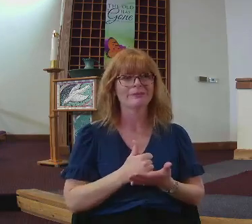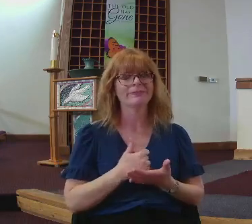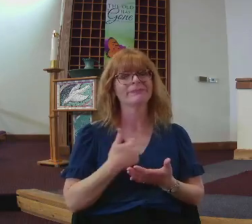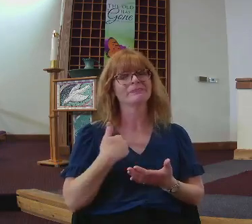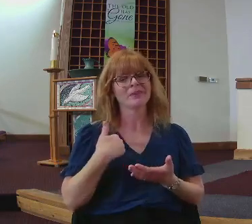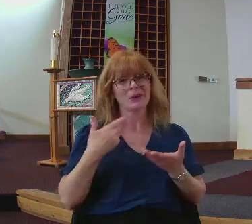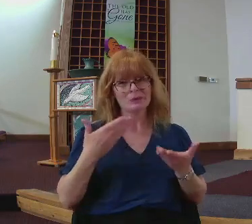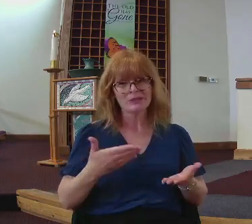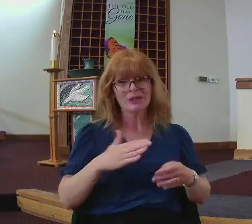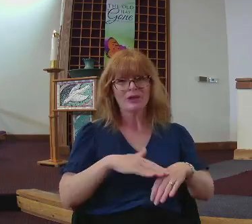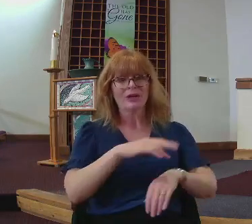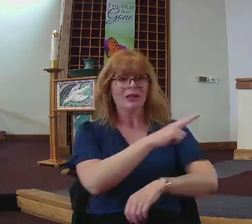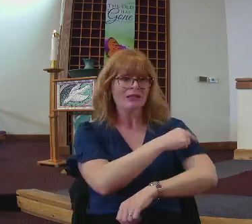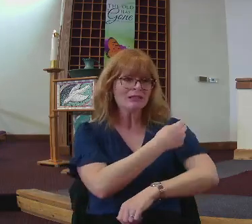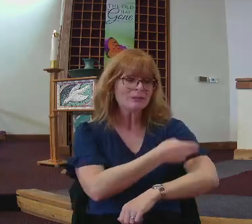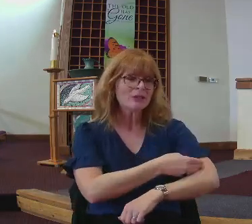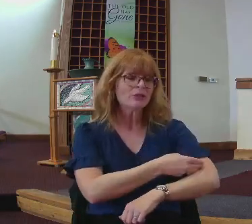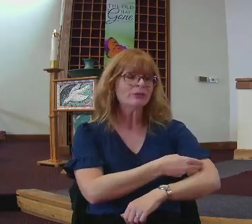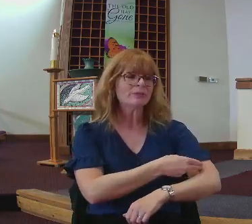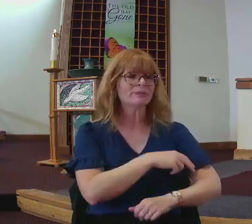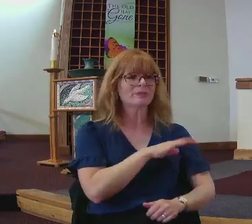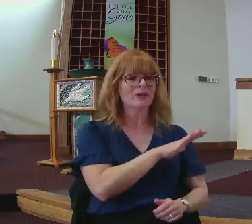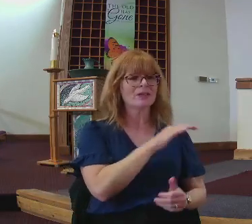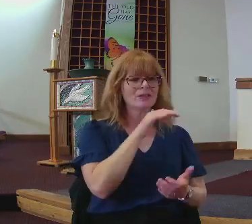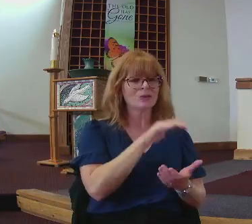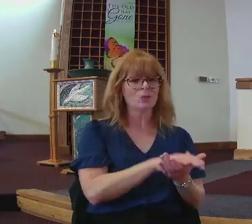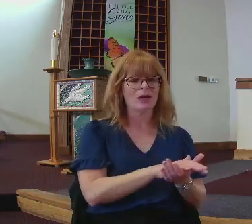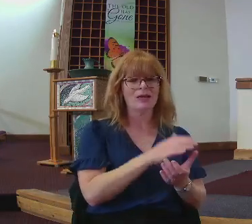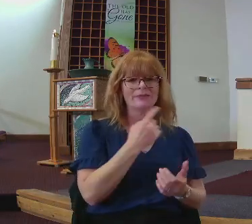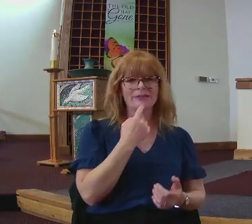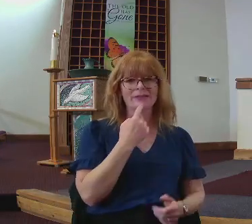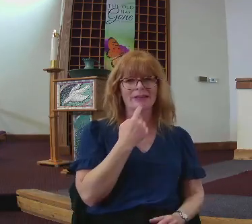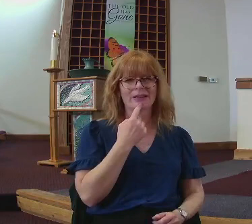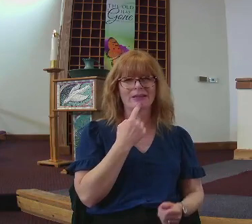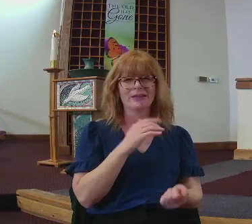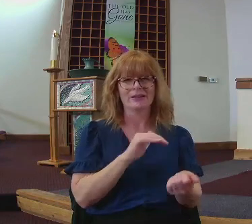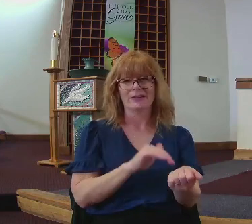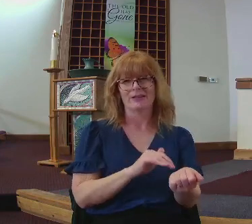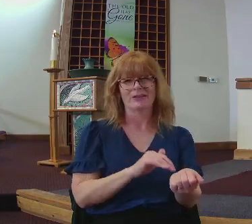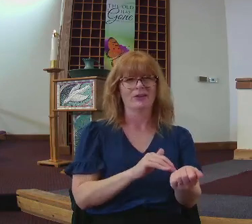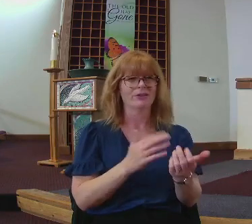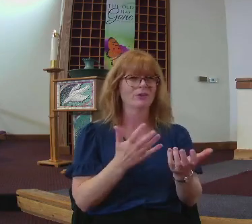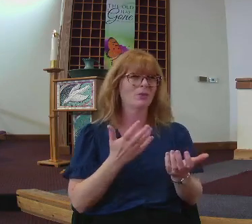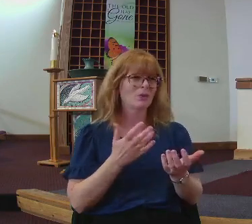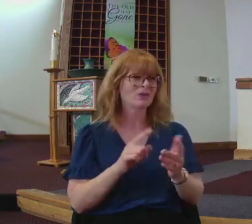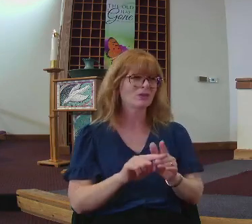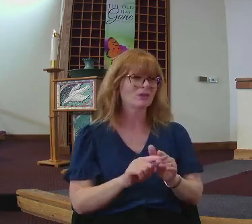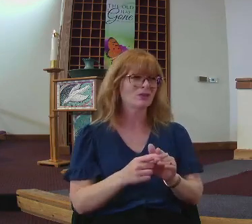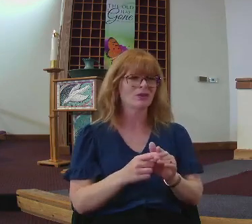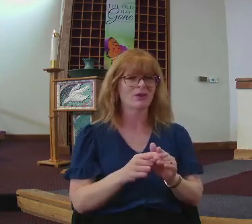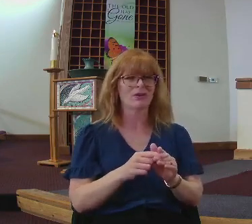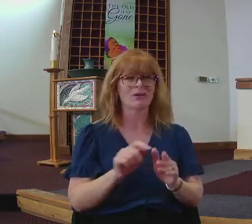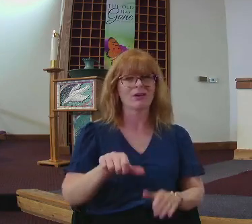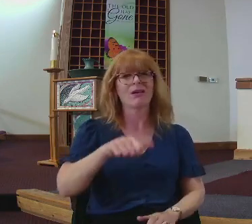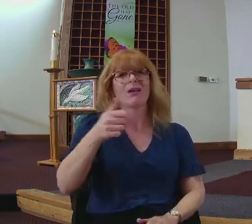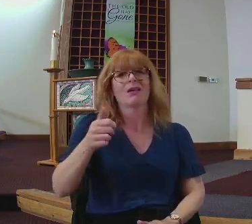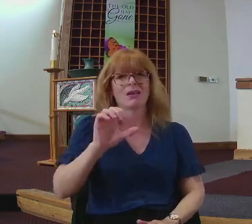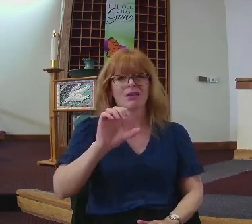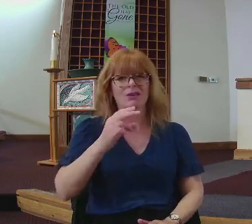by his bed, and his wife said, "The doctor wants to start another chemo treatment